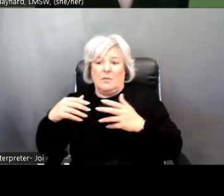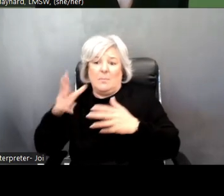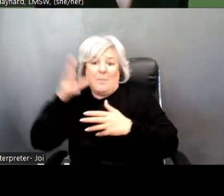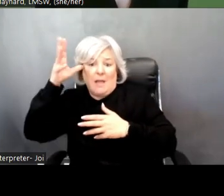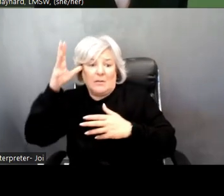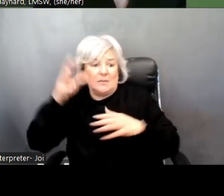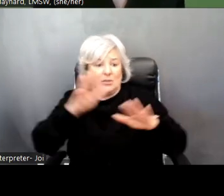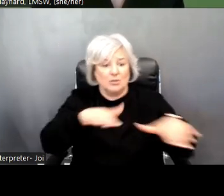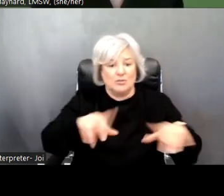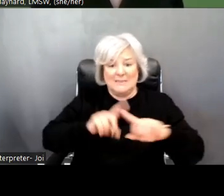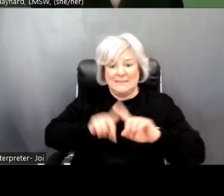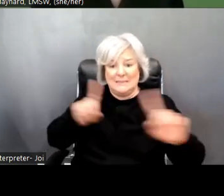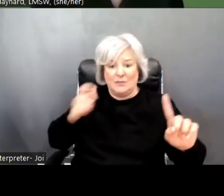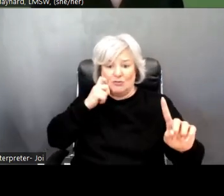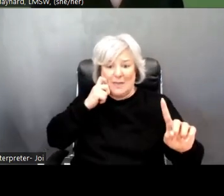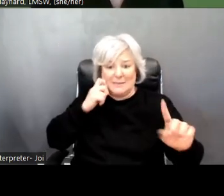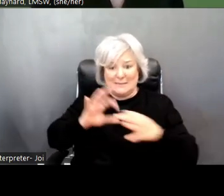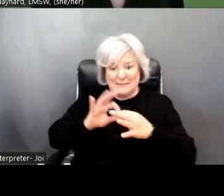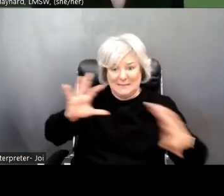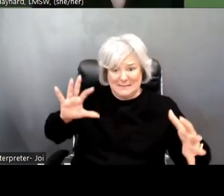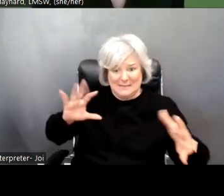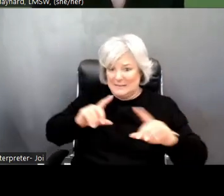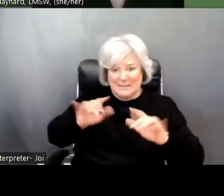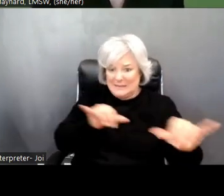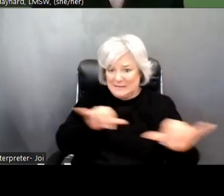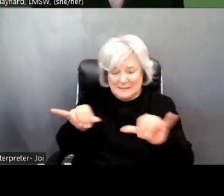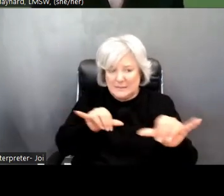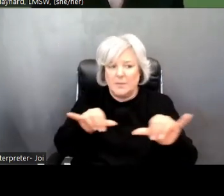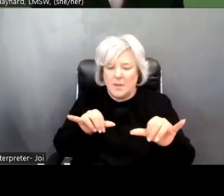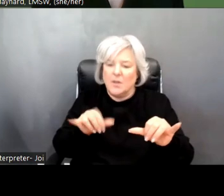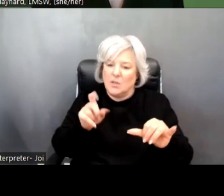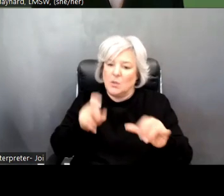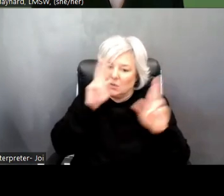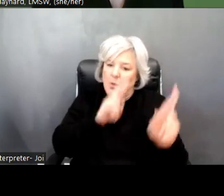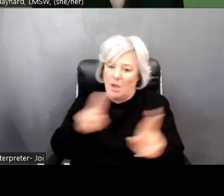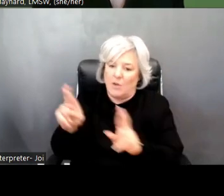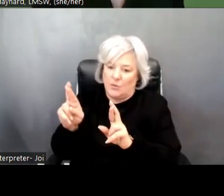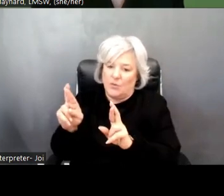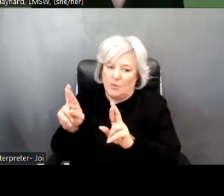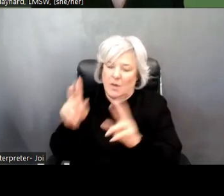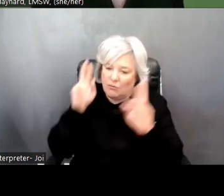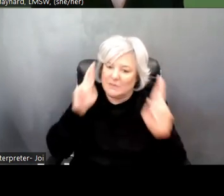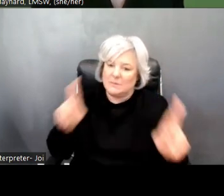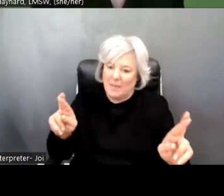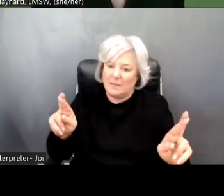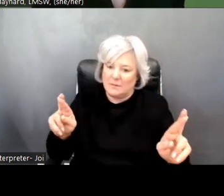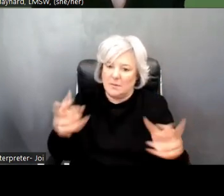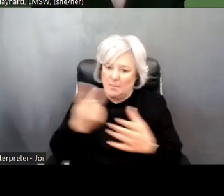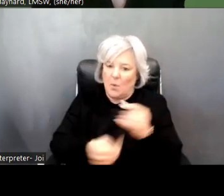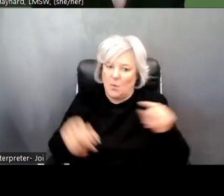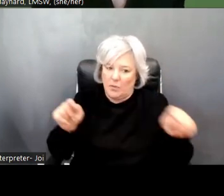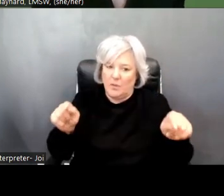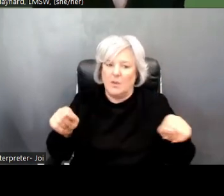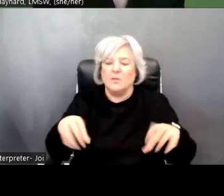sexual orientation from their parents, it's critical for parents to honor these aspects of the child's identity and provide